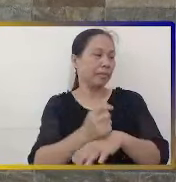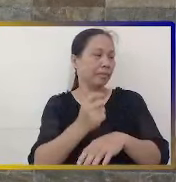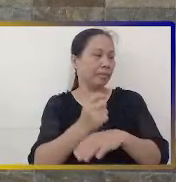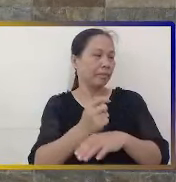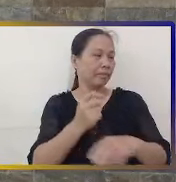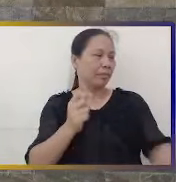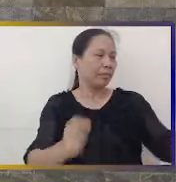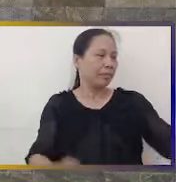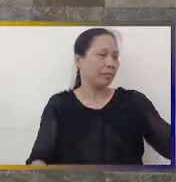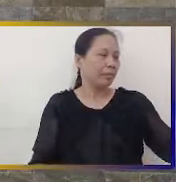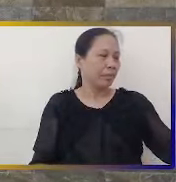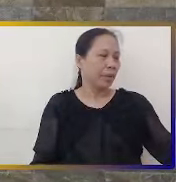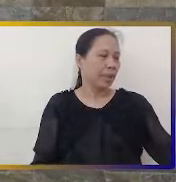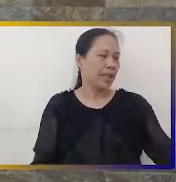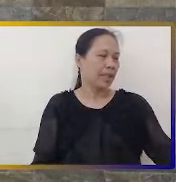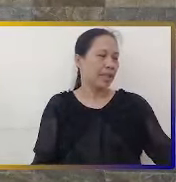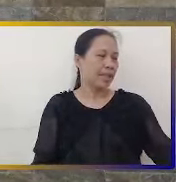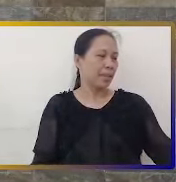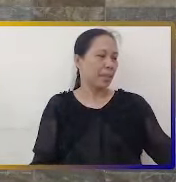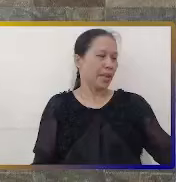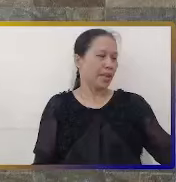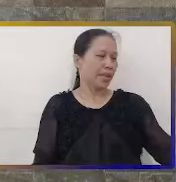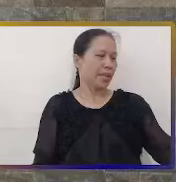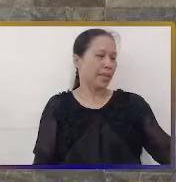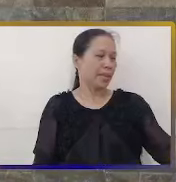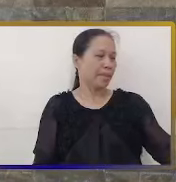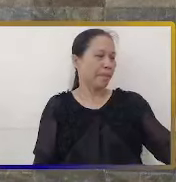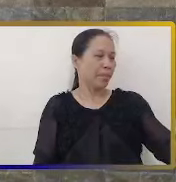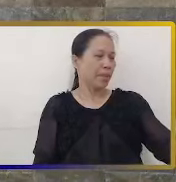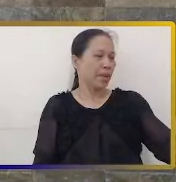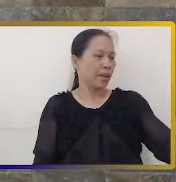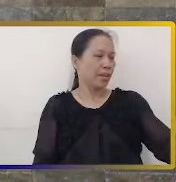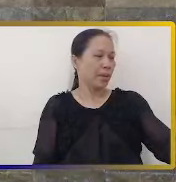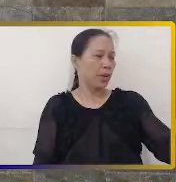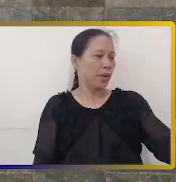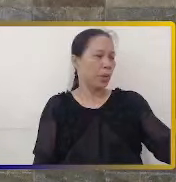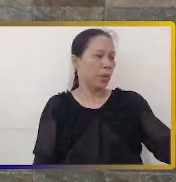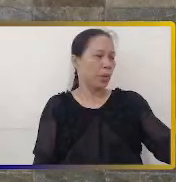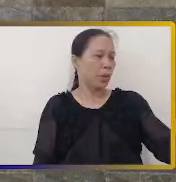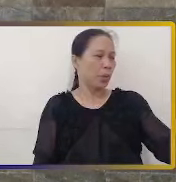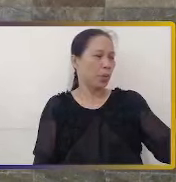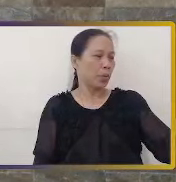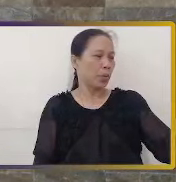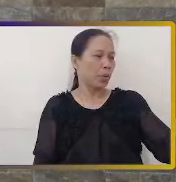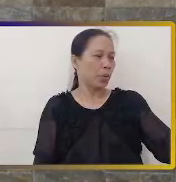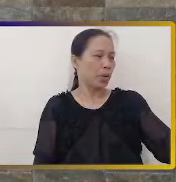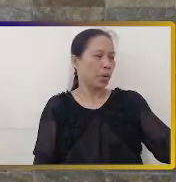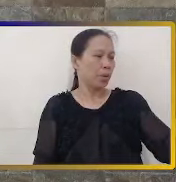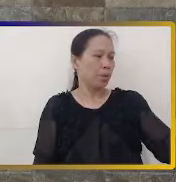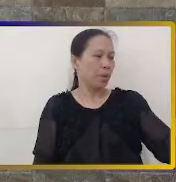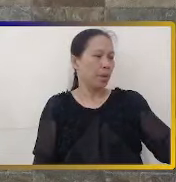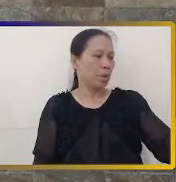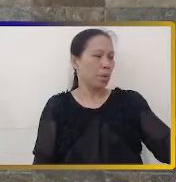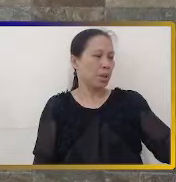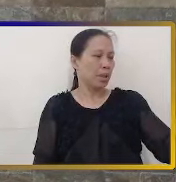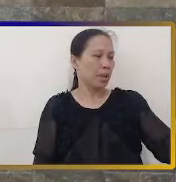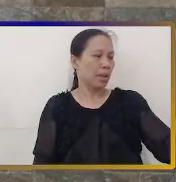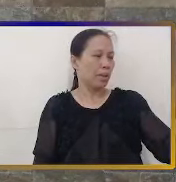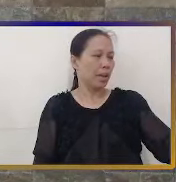unto the sh PR the first of your that he may